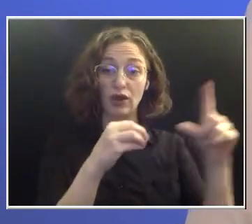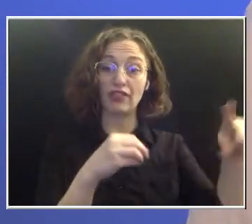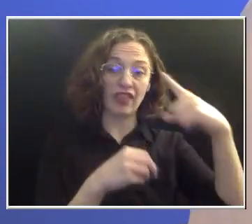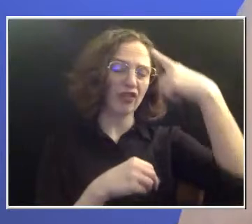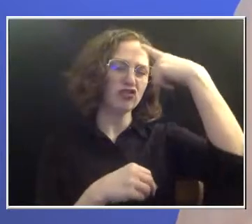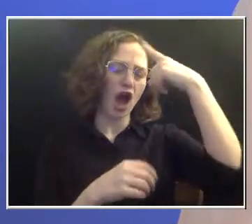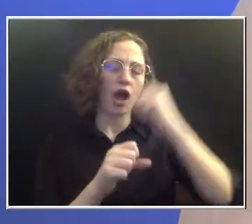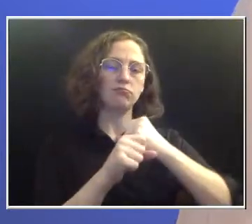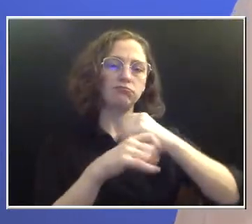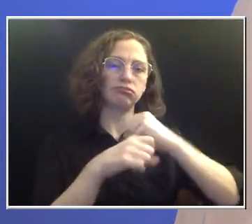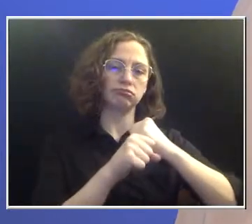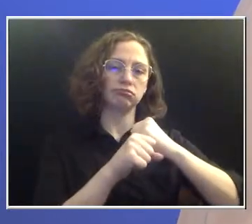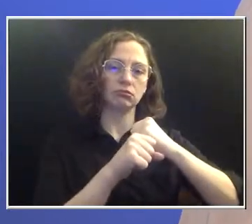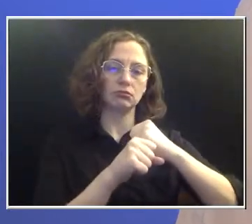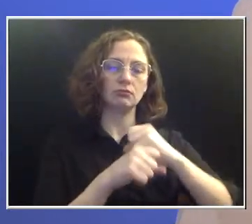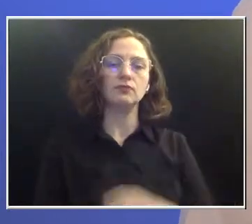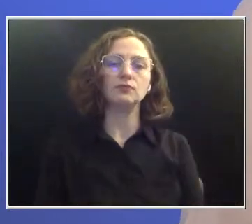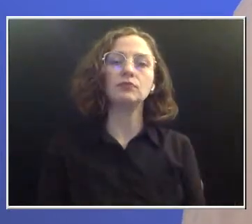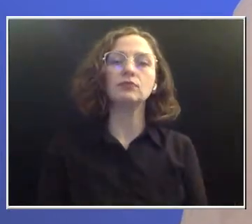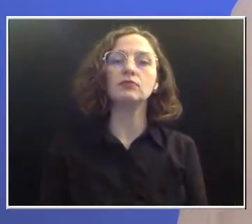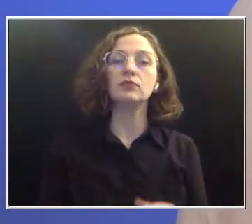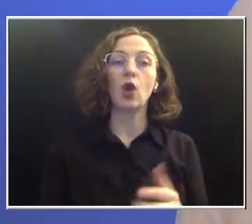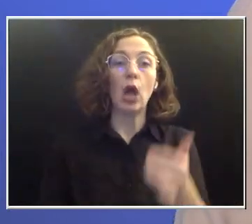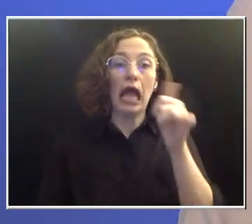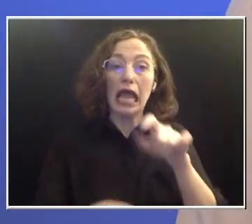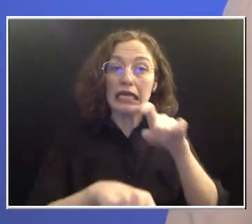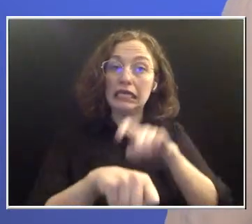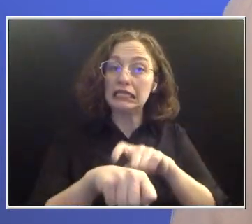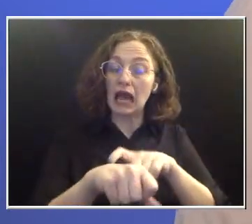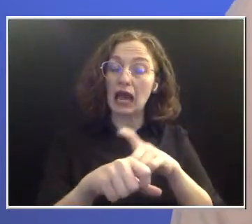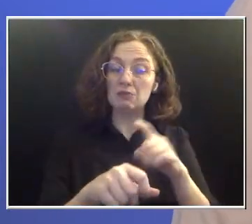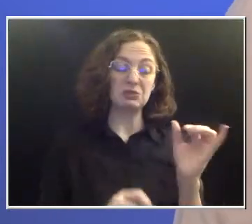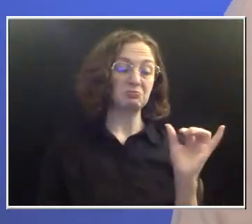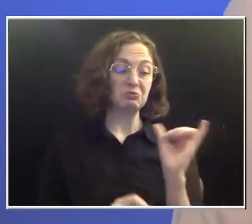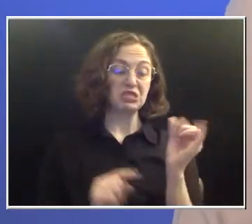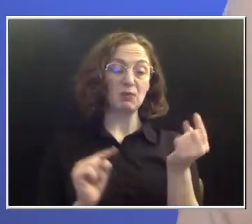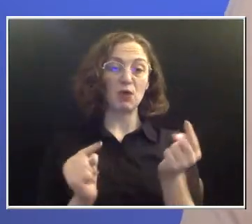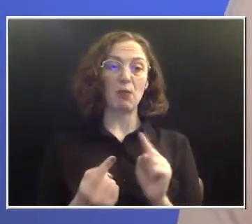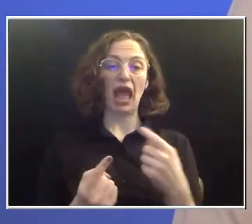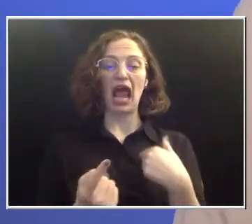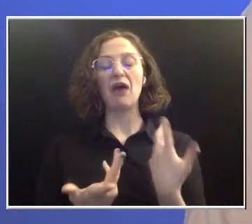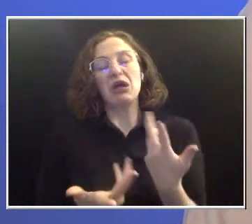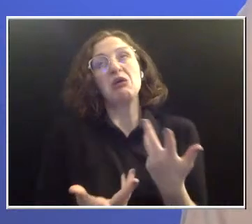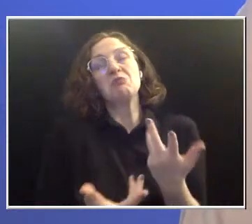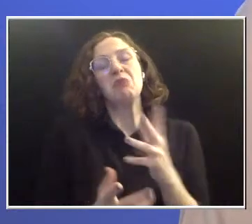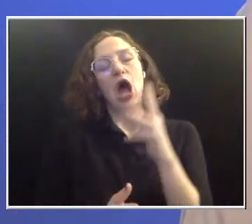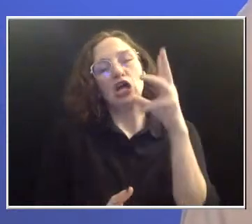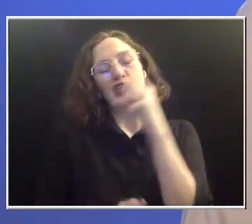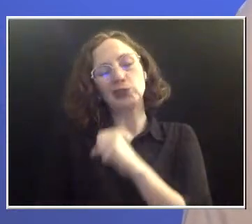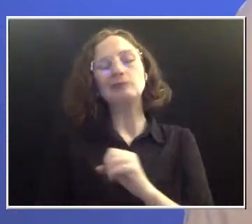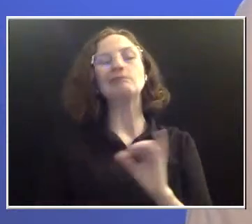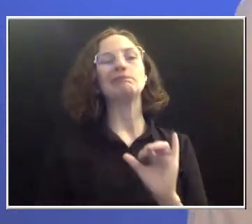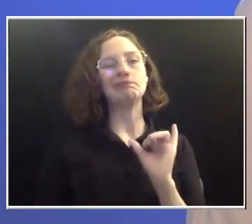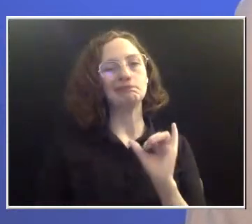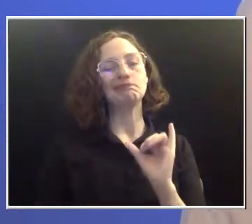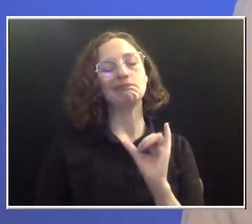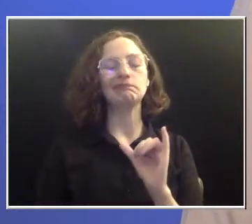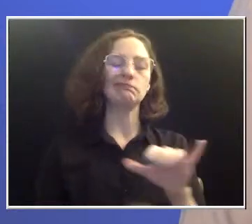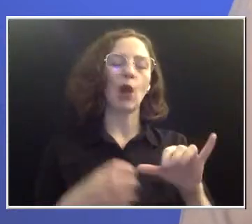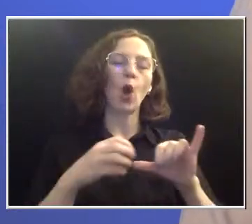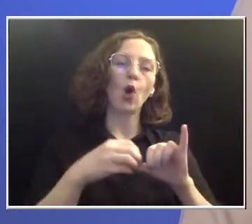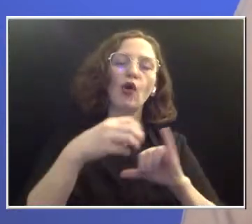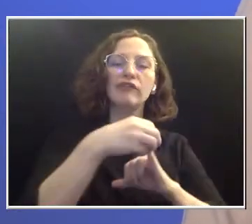So anytime I had pain similar to that, that's just kind of what I would chalk it up to was I have ovarian cysts. So